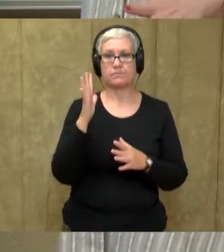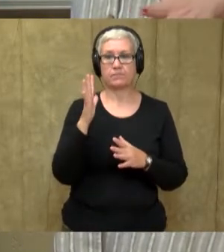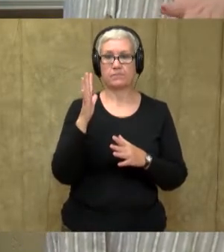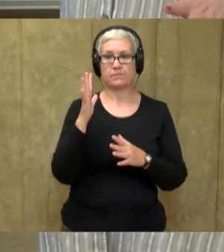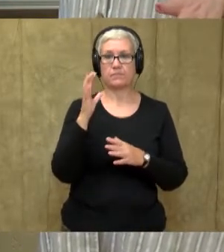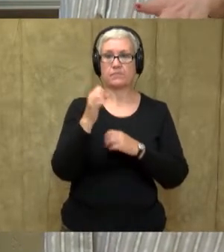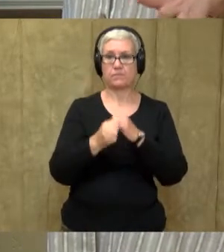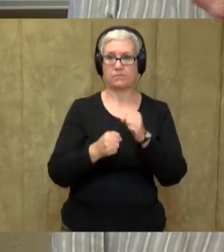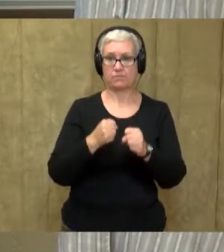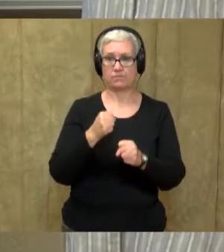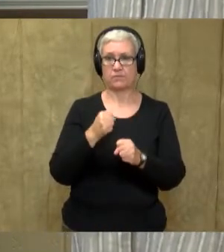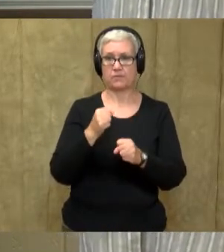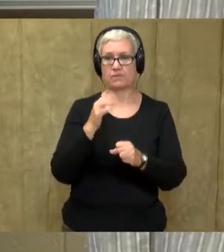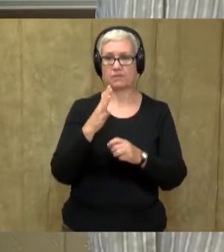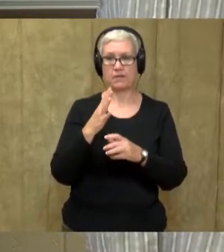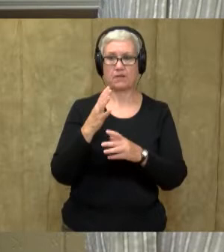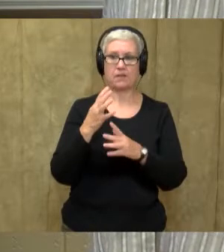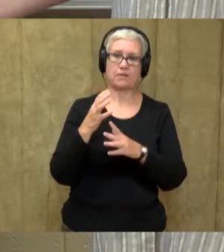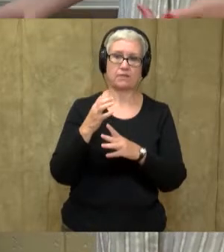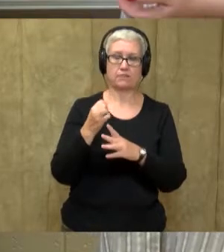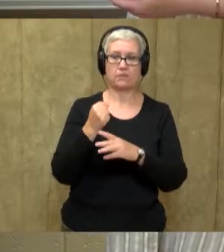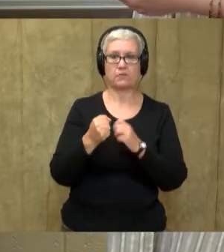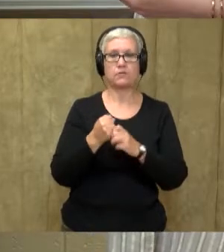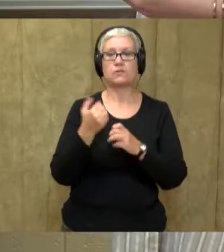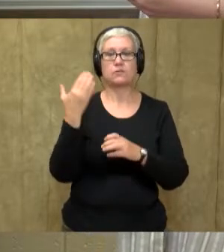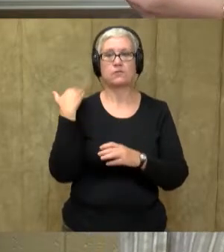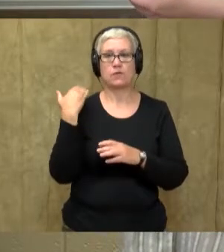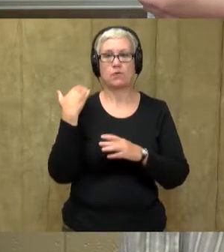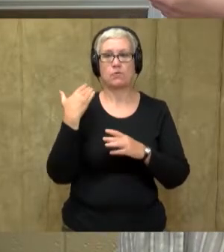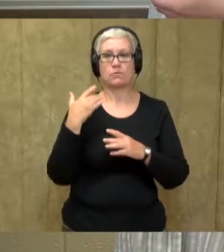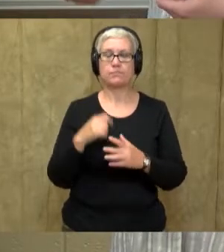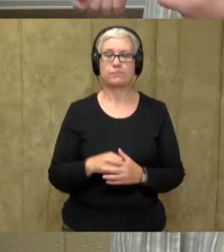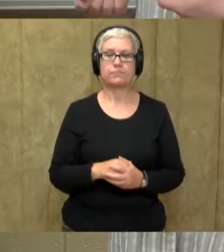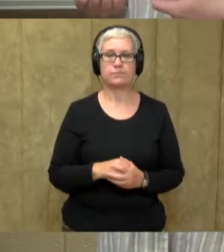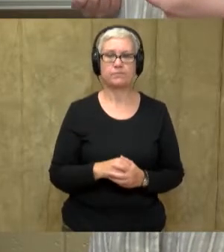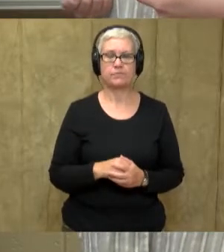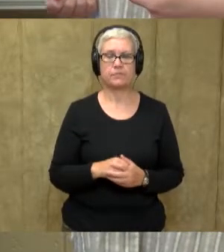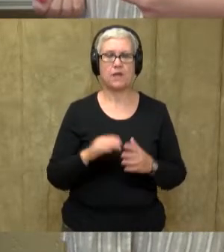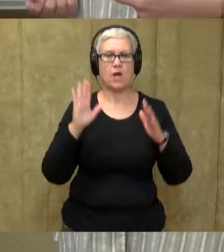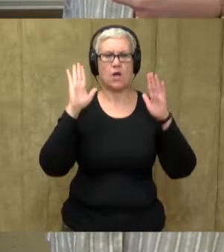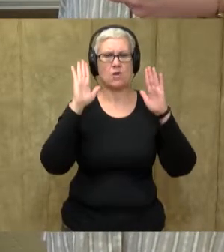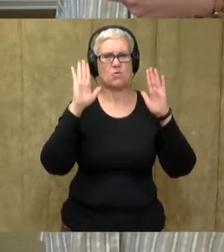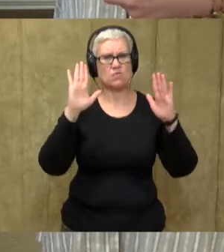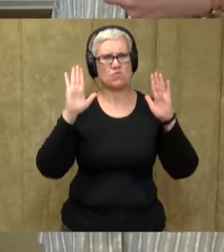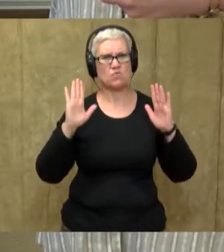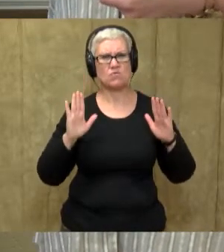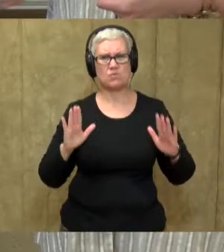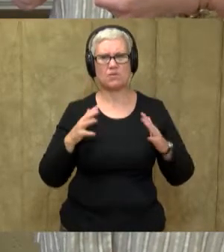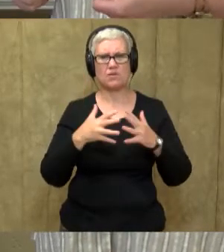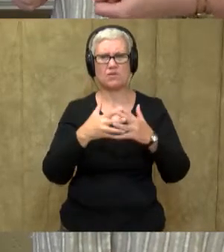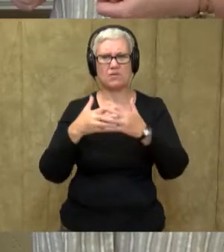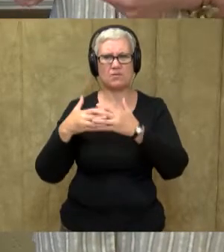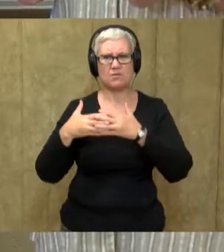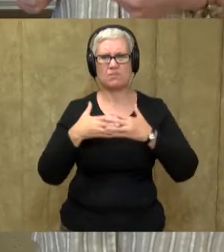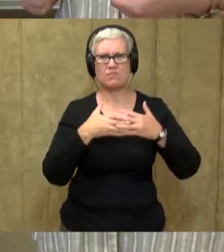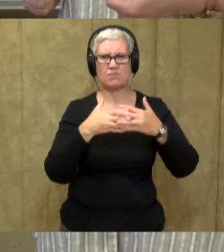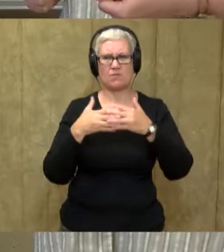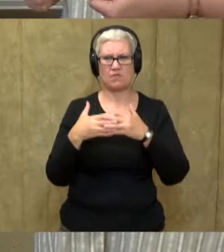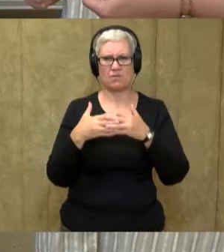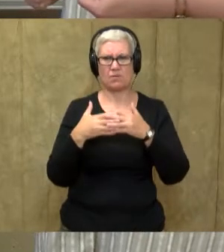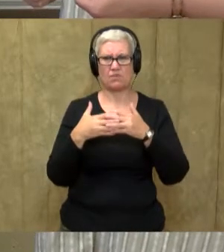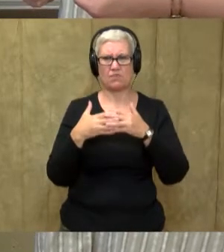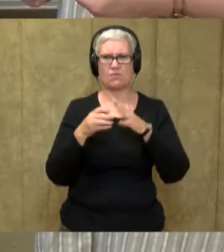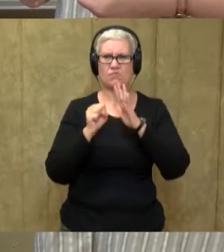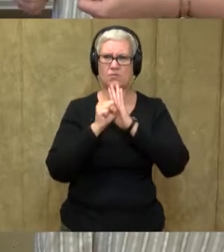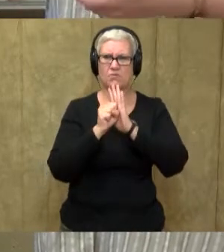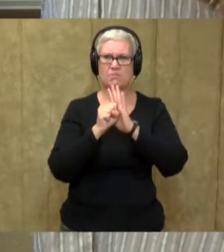50 years ago, a great American, in whose symbolic shadow we stand today, signed the Emancipation